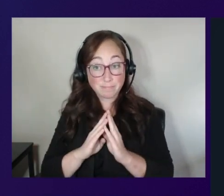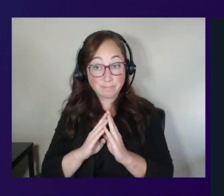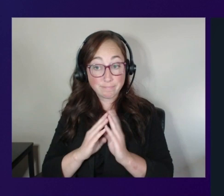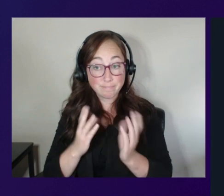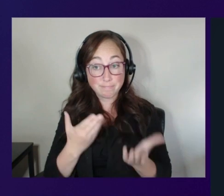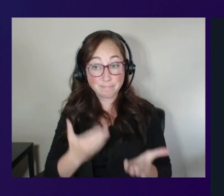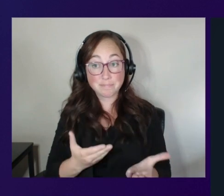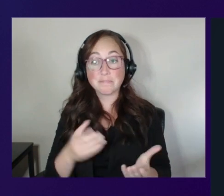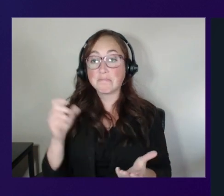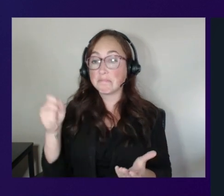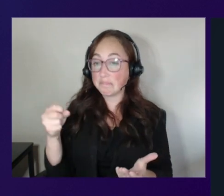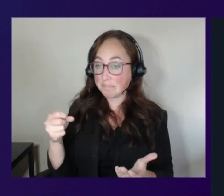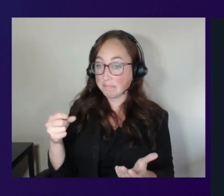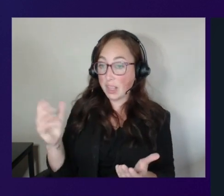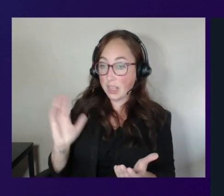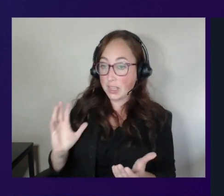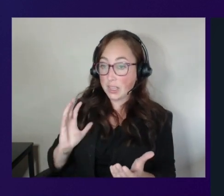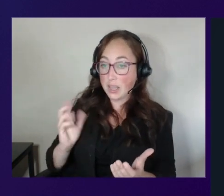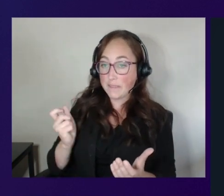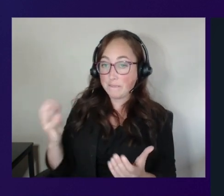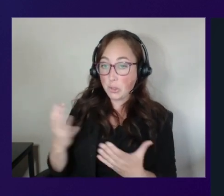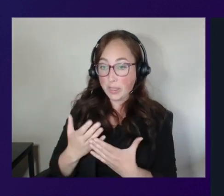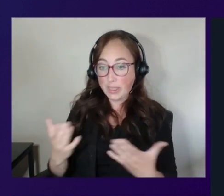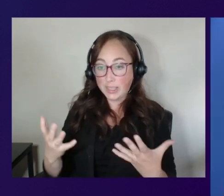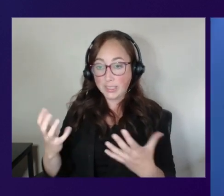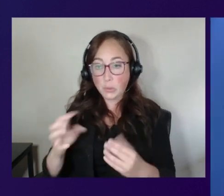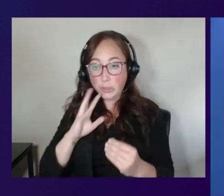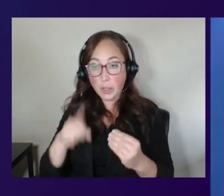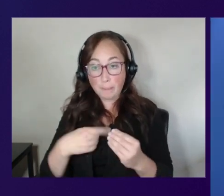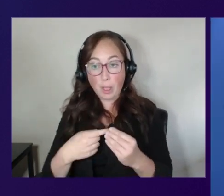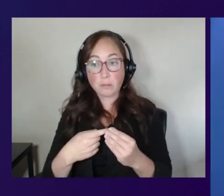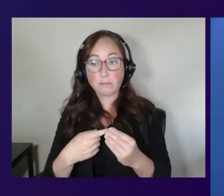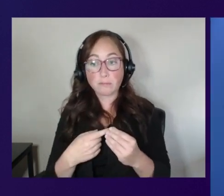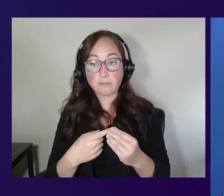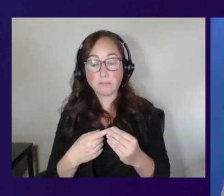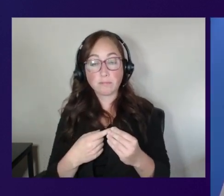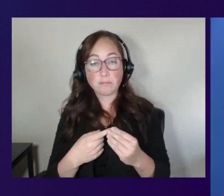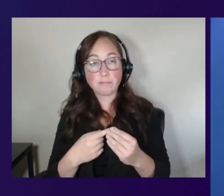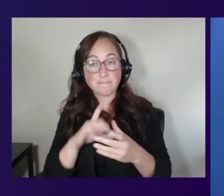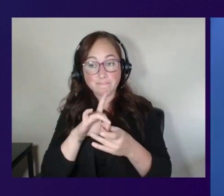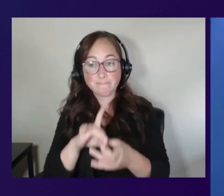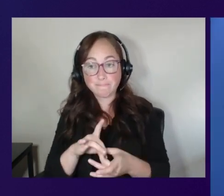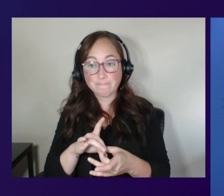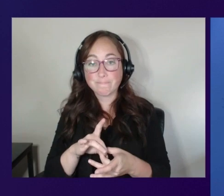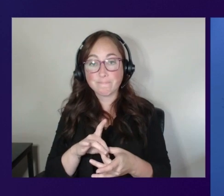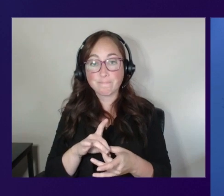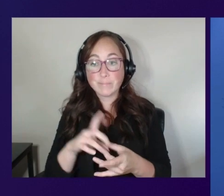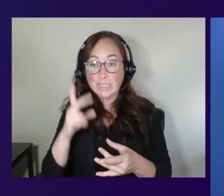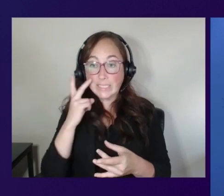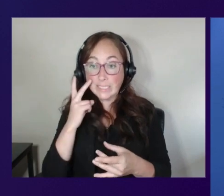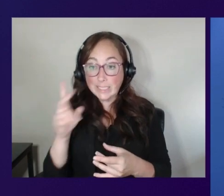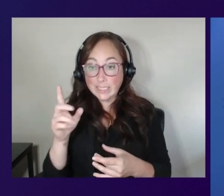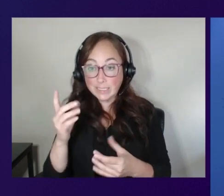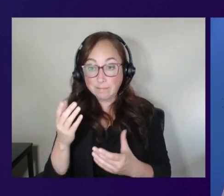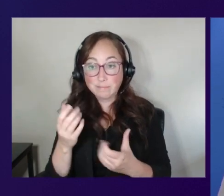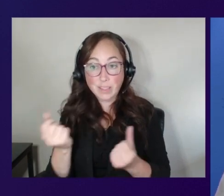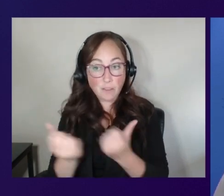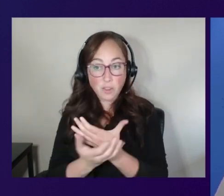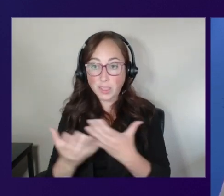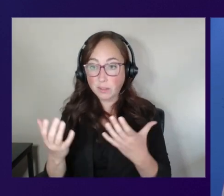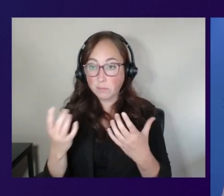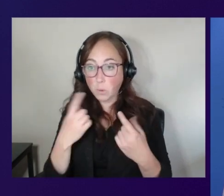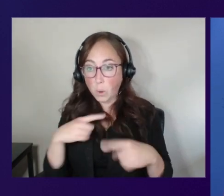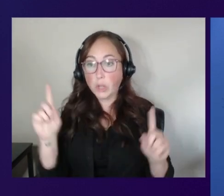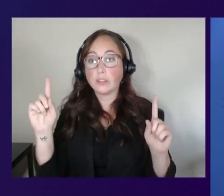were a couple of things that I would like to talk about when it comes to see all these things in action. Yeah. So we